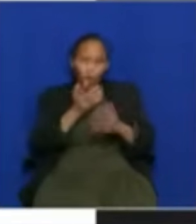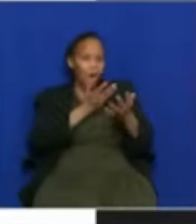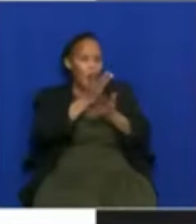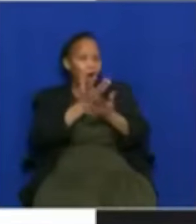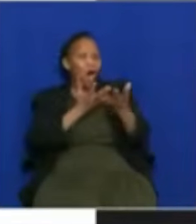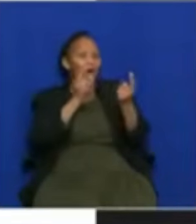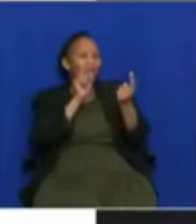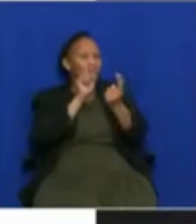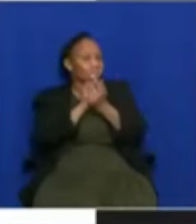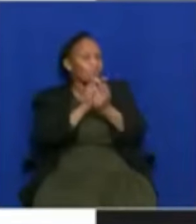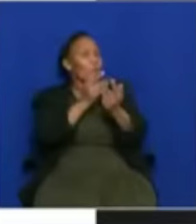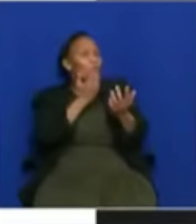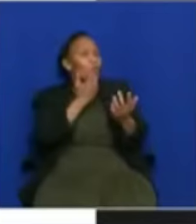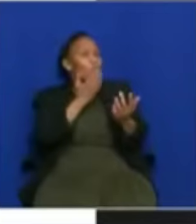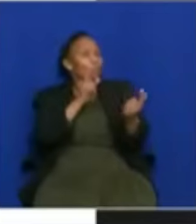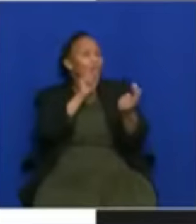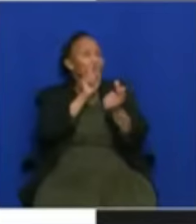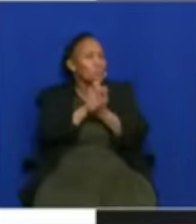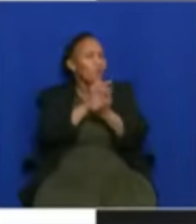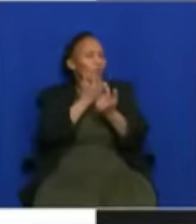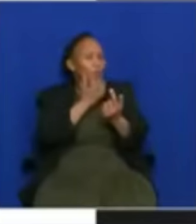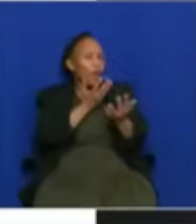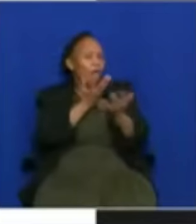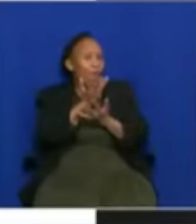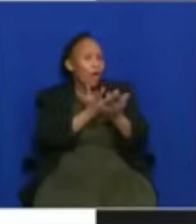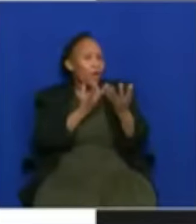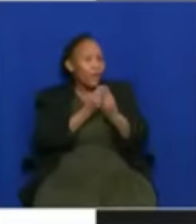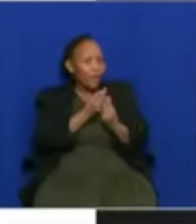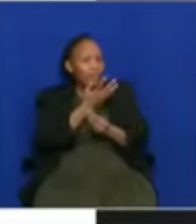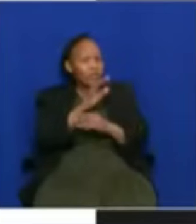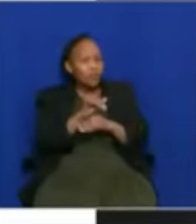you identify who to talk to in crime intelligence?